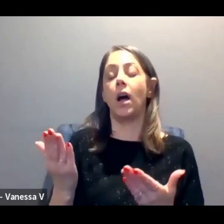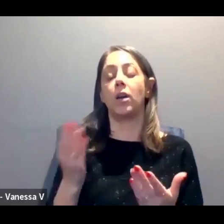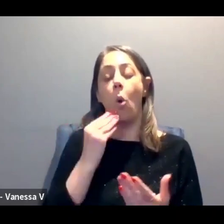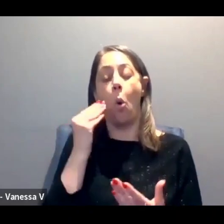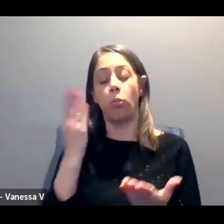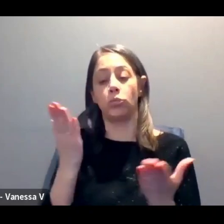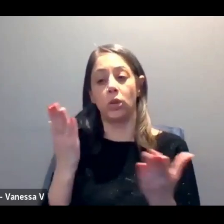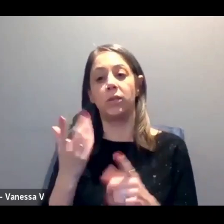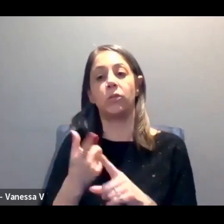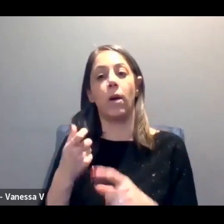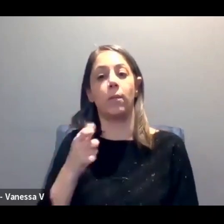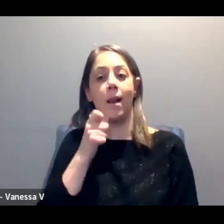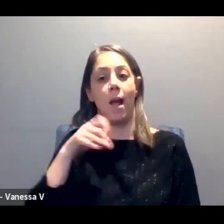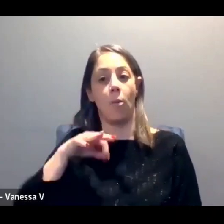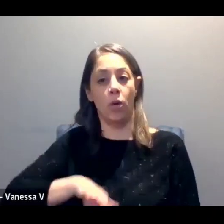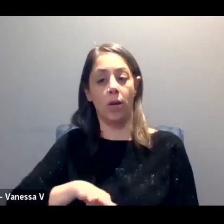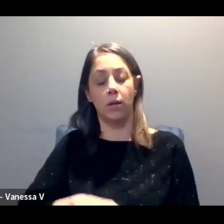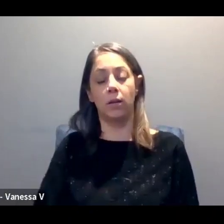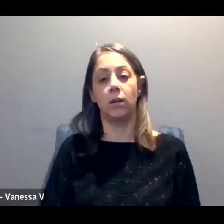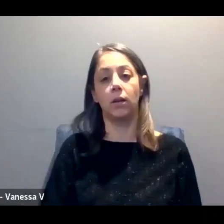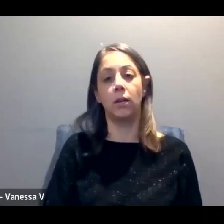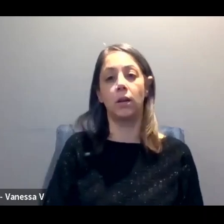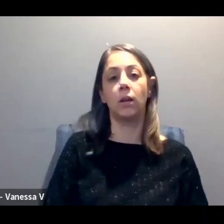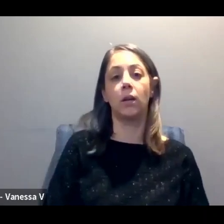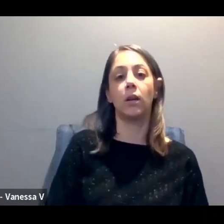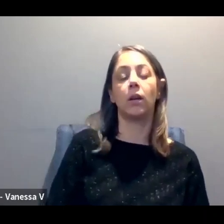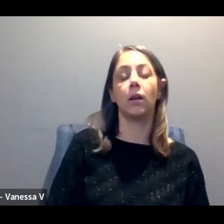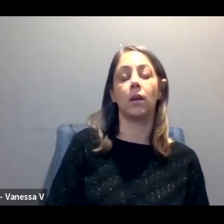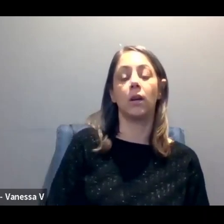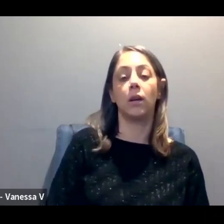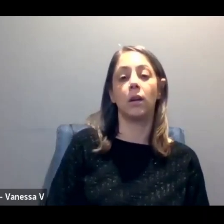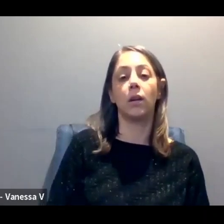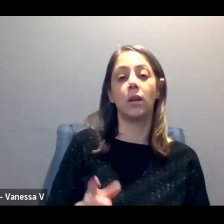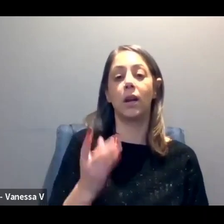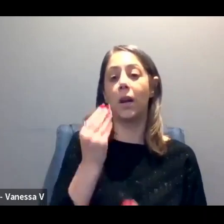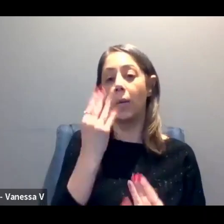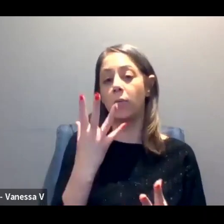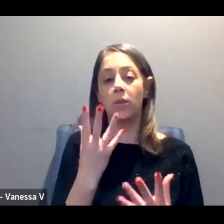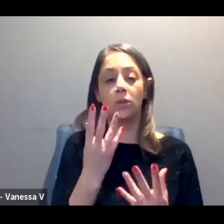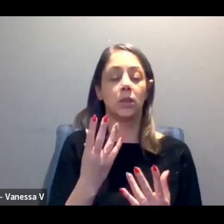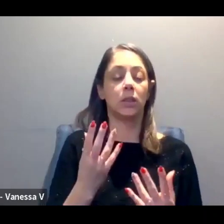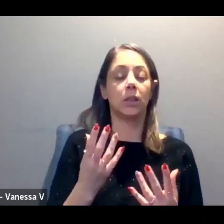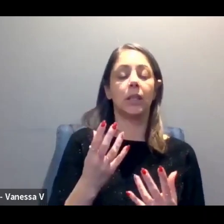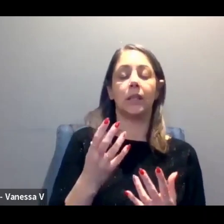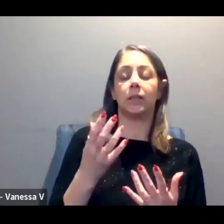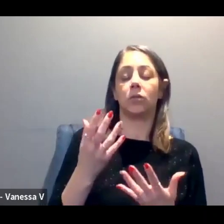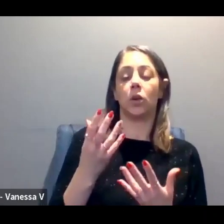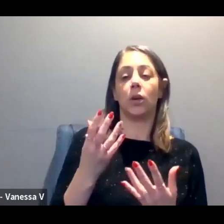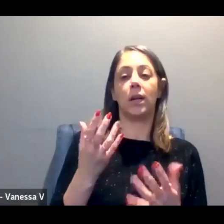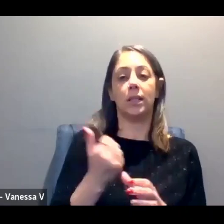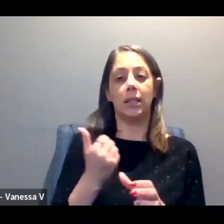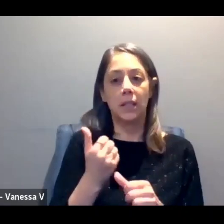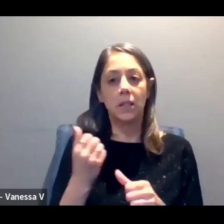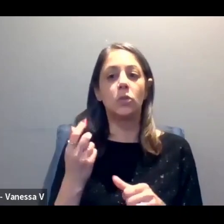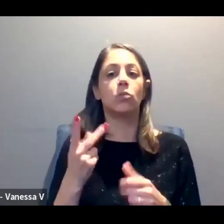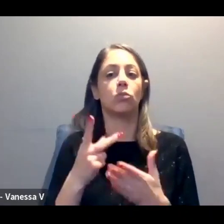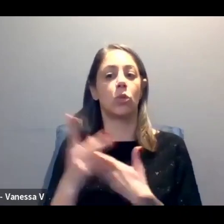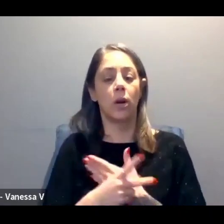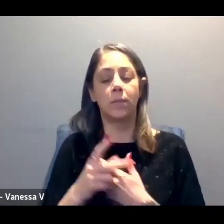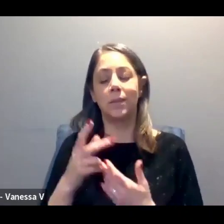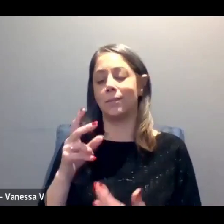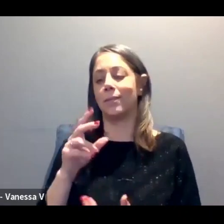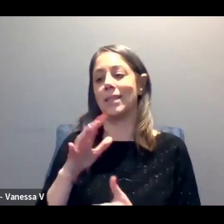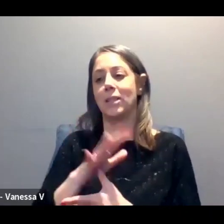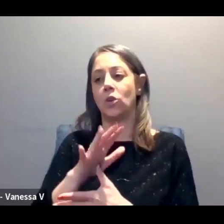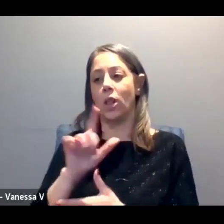And programs like the Area Agency on Aging, the Information Assistance Program, Senior Linkage Line, and other